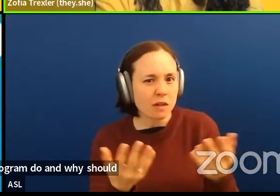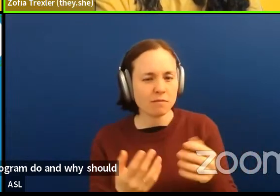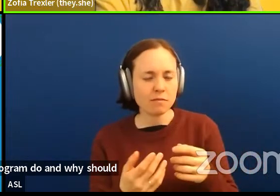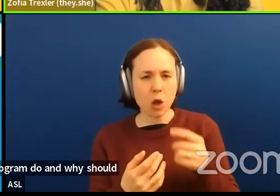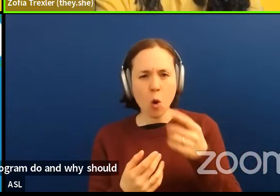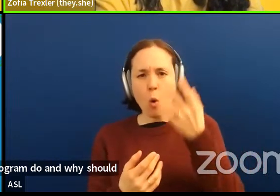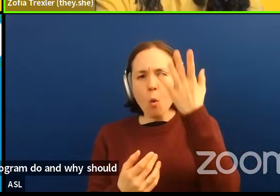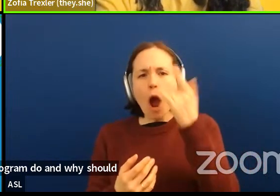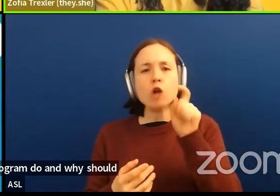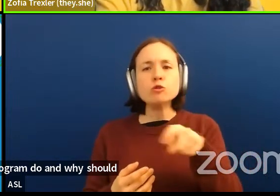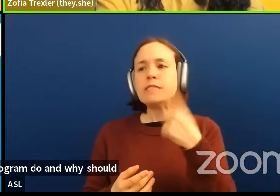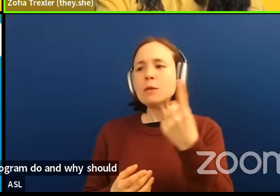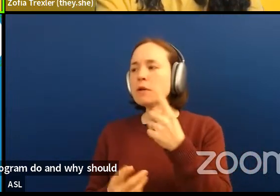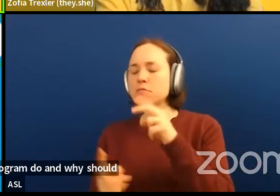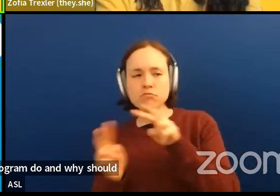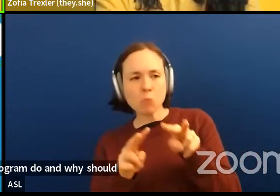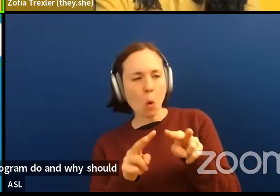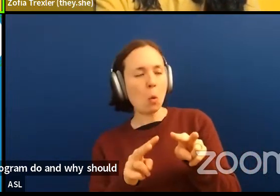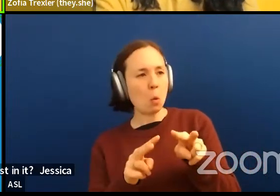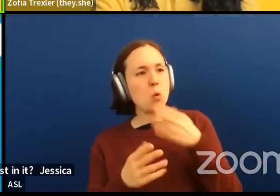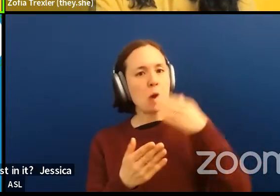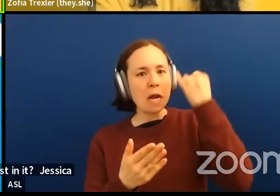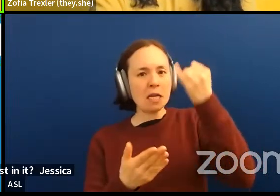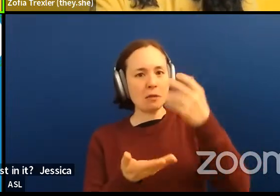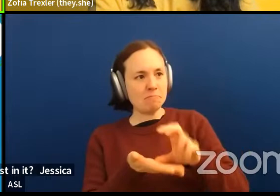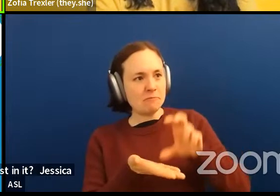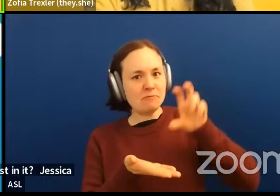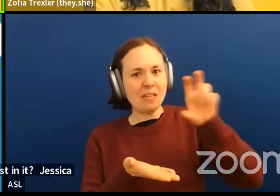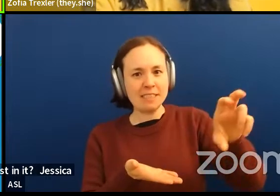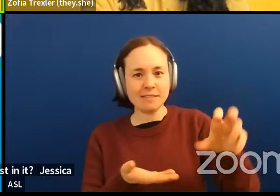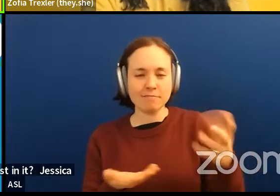Jessica, do you want to go first? For sure. Oh, great. So